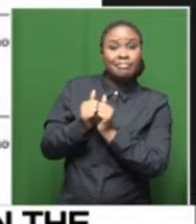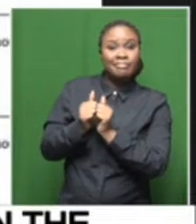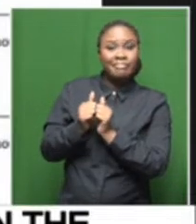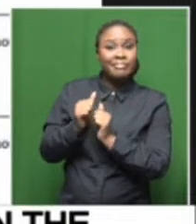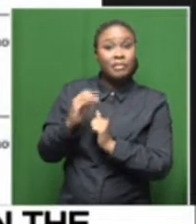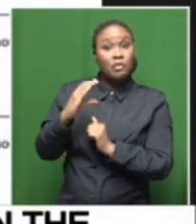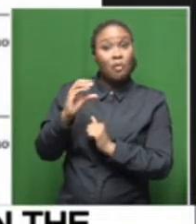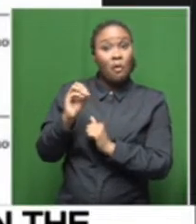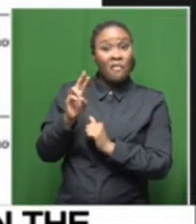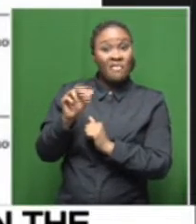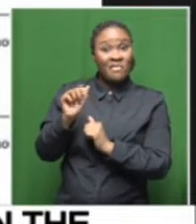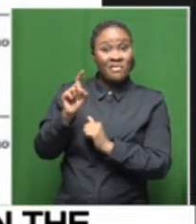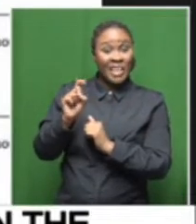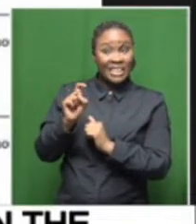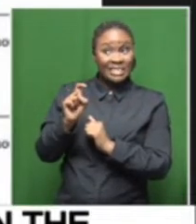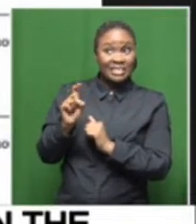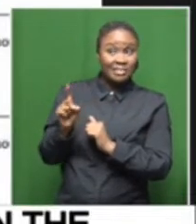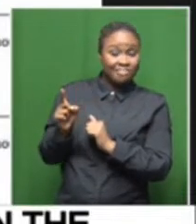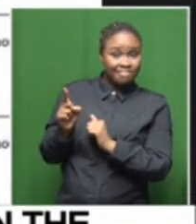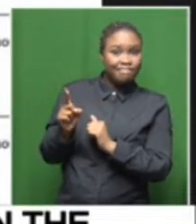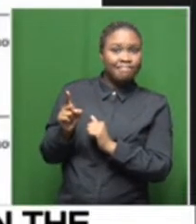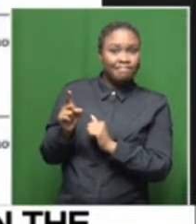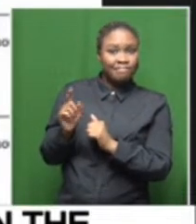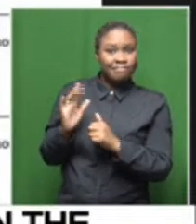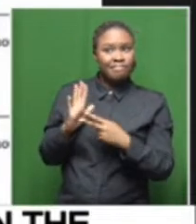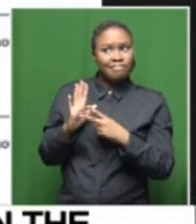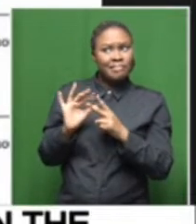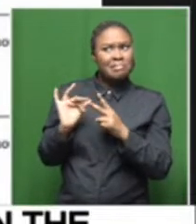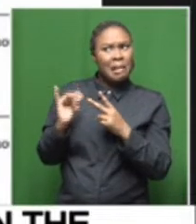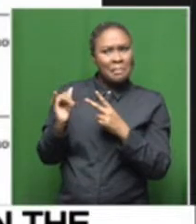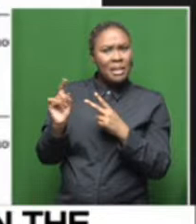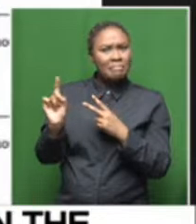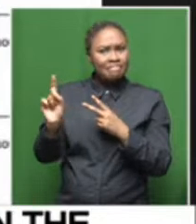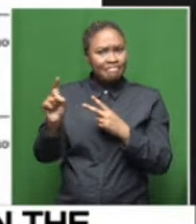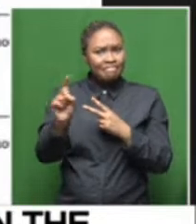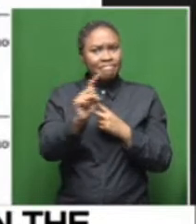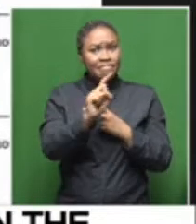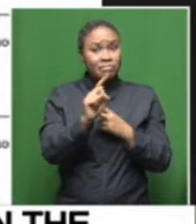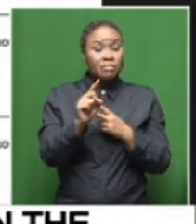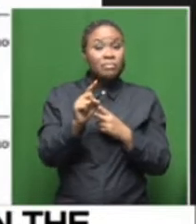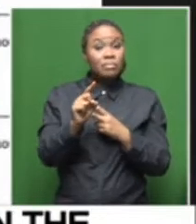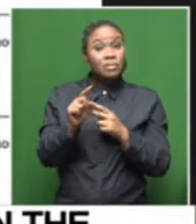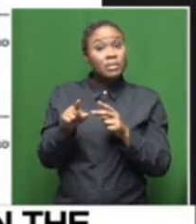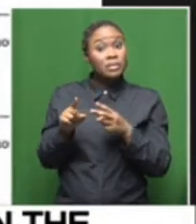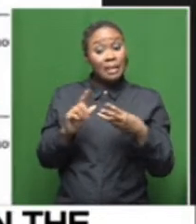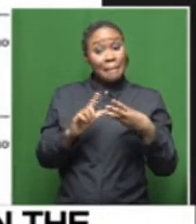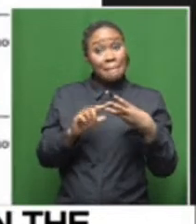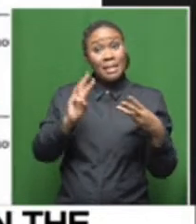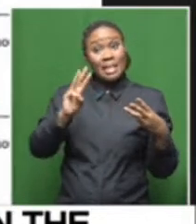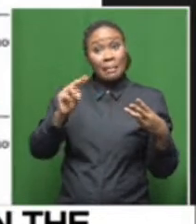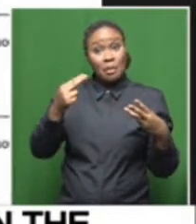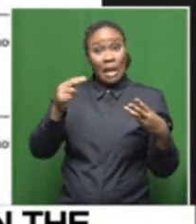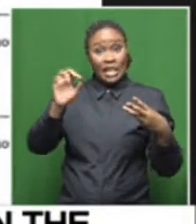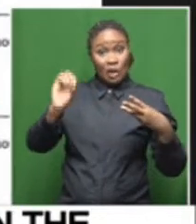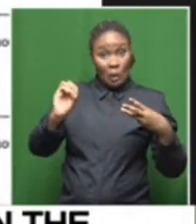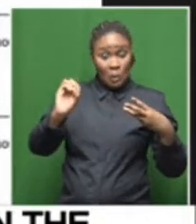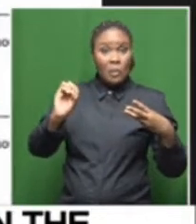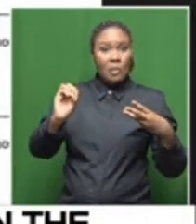COVAX and other within the WHO family,